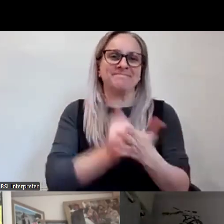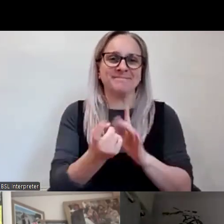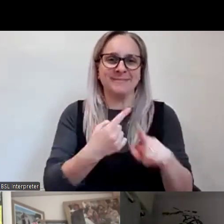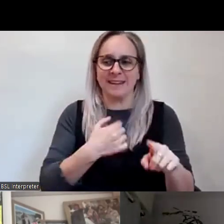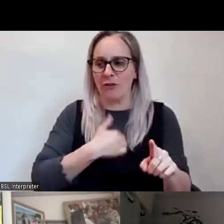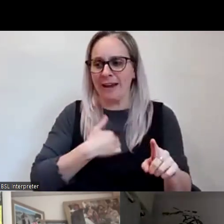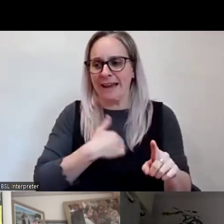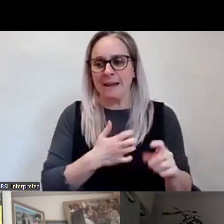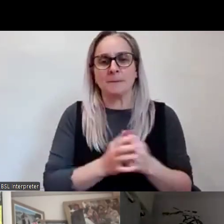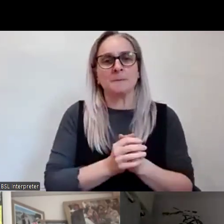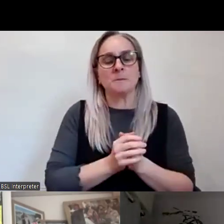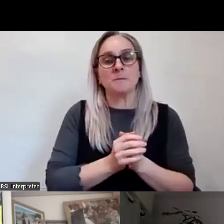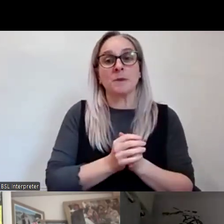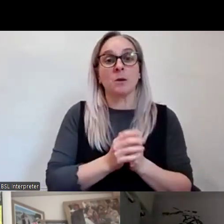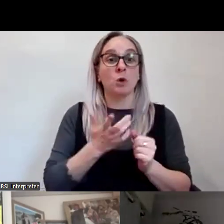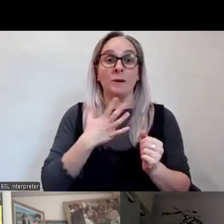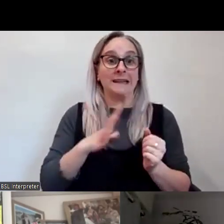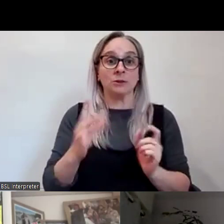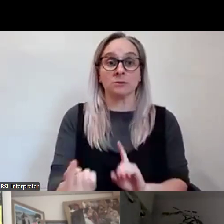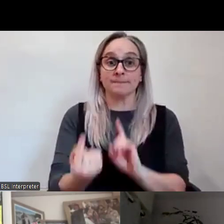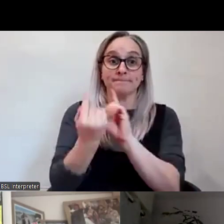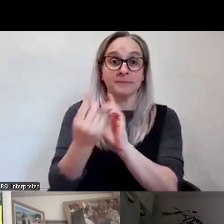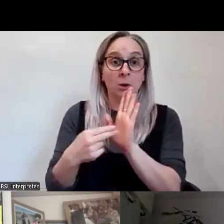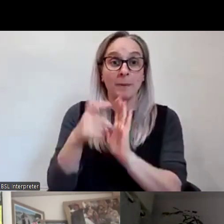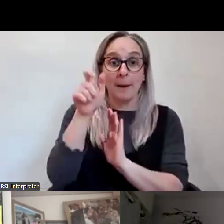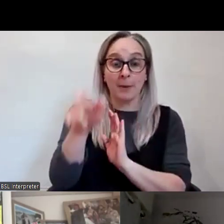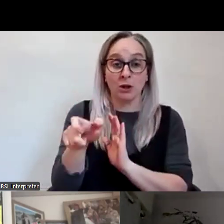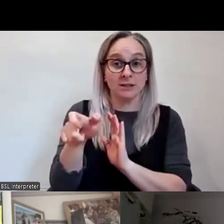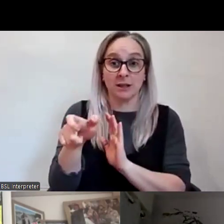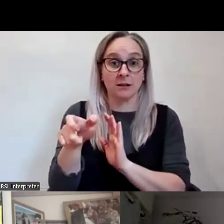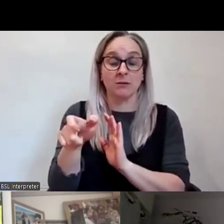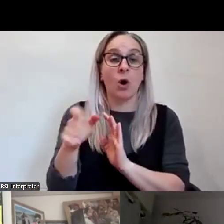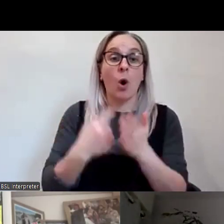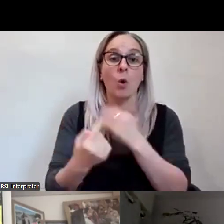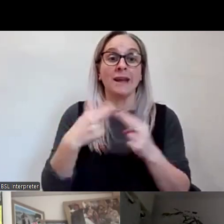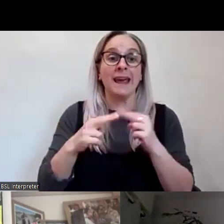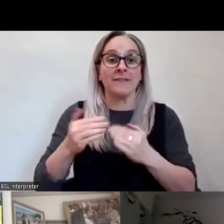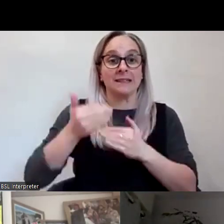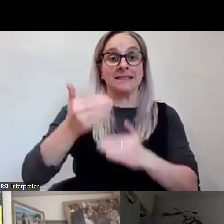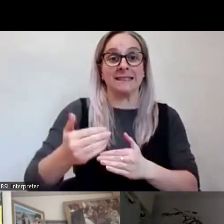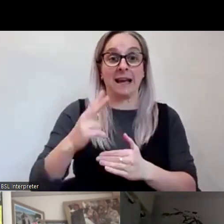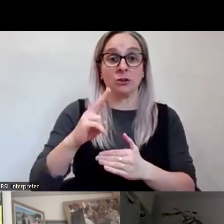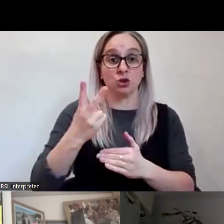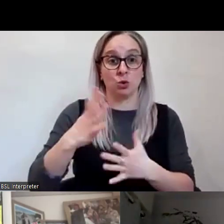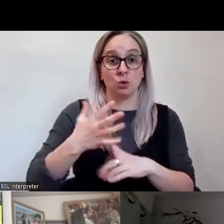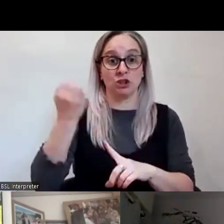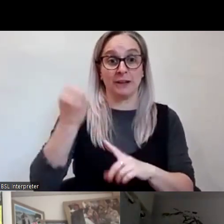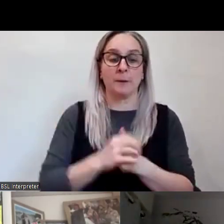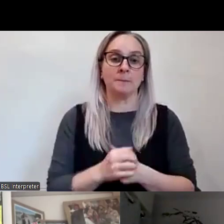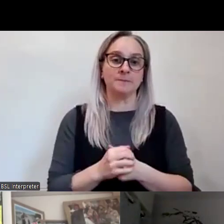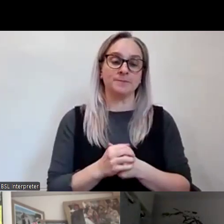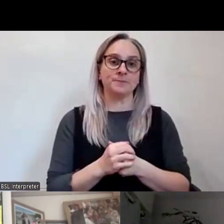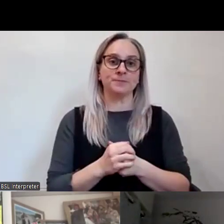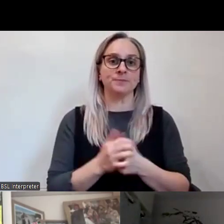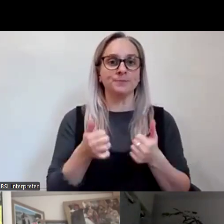But bear in mind, you don't need to approach your nominator unless you reach stage 2. So just to say that. When do